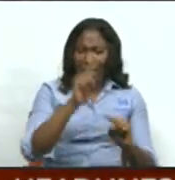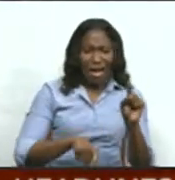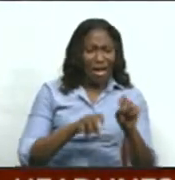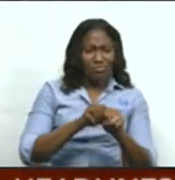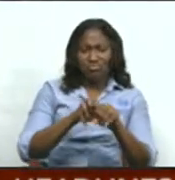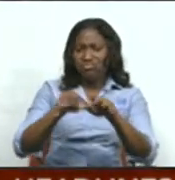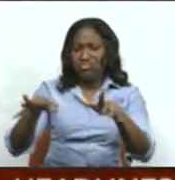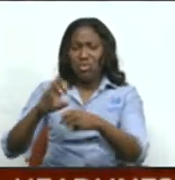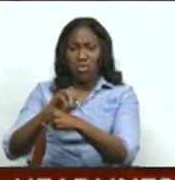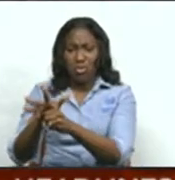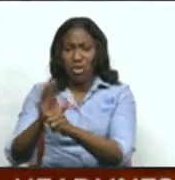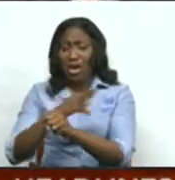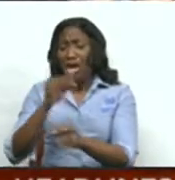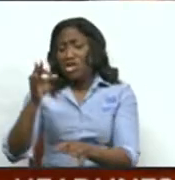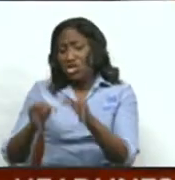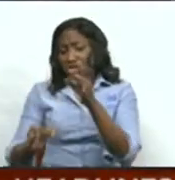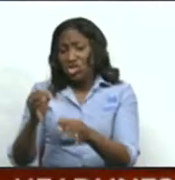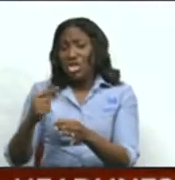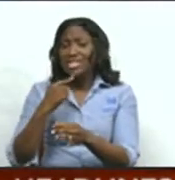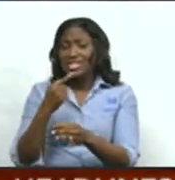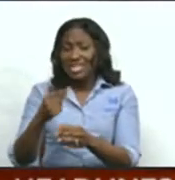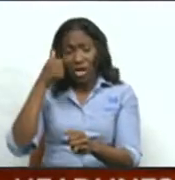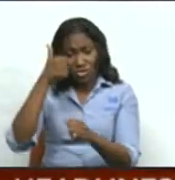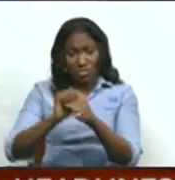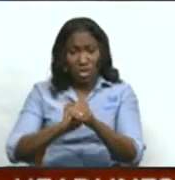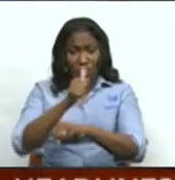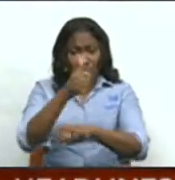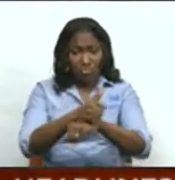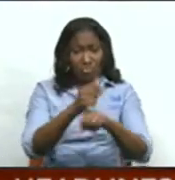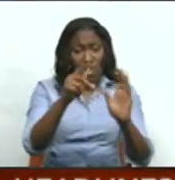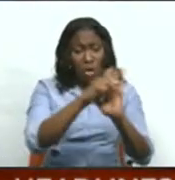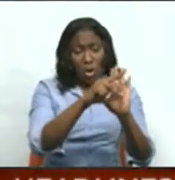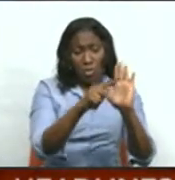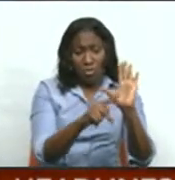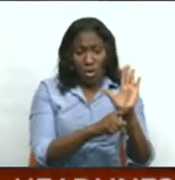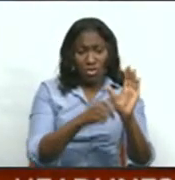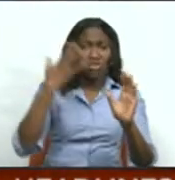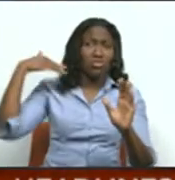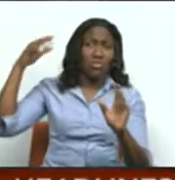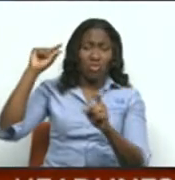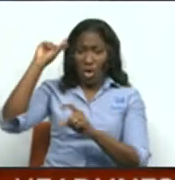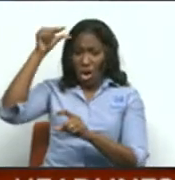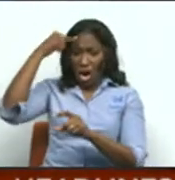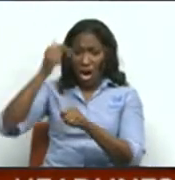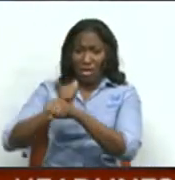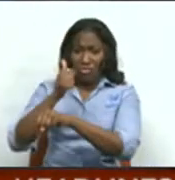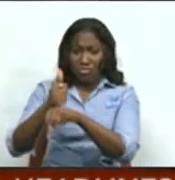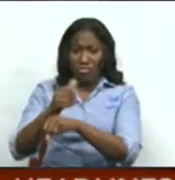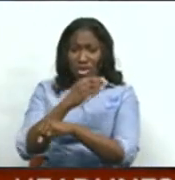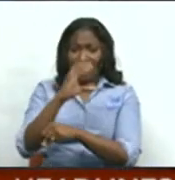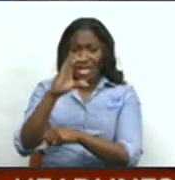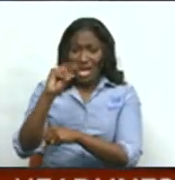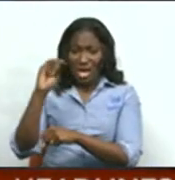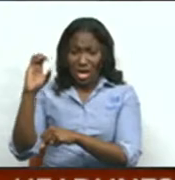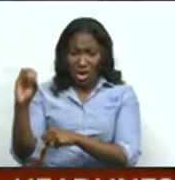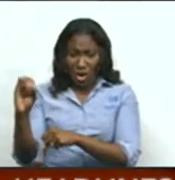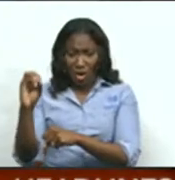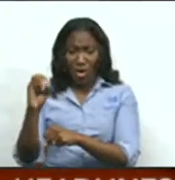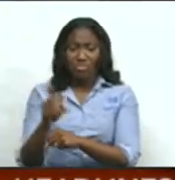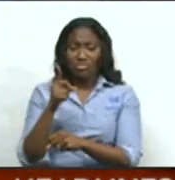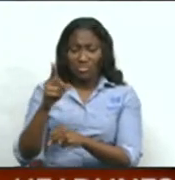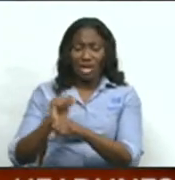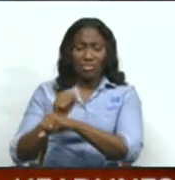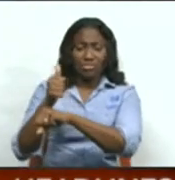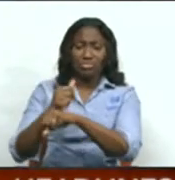Well, the judge ruled that the policy, which was defended by Chief Medical Officer Dr. Roshan Parasram, did not strike a balance between